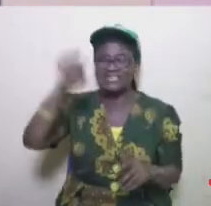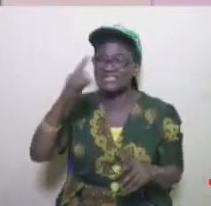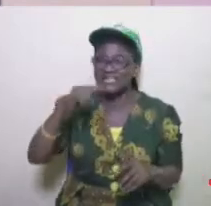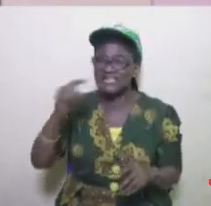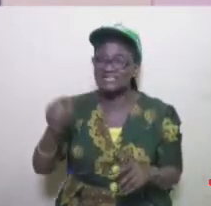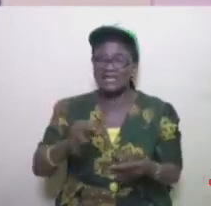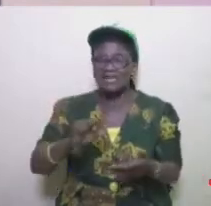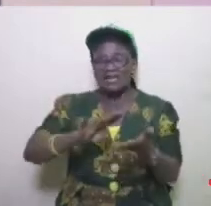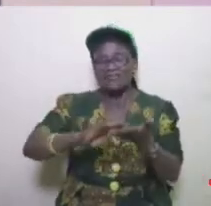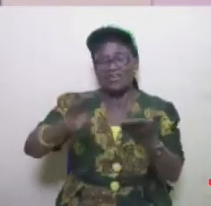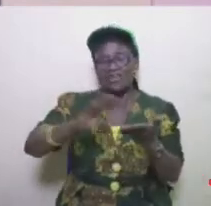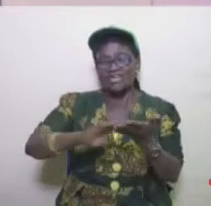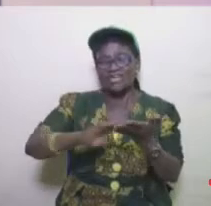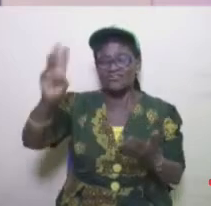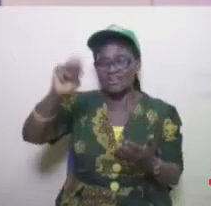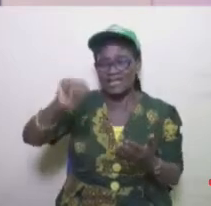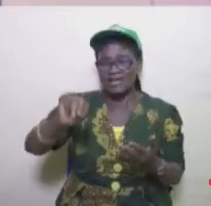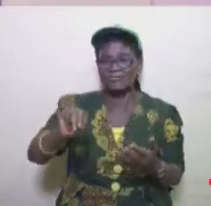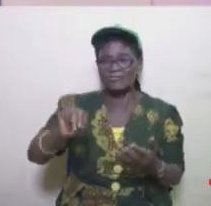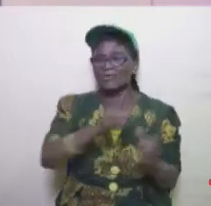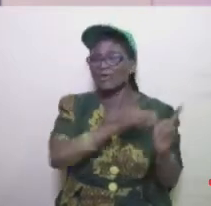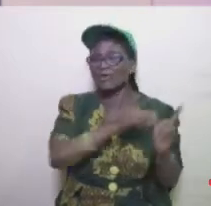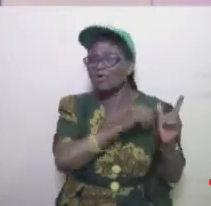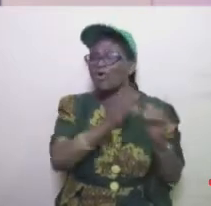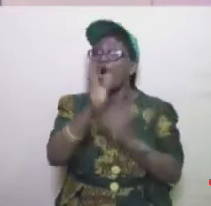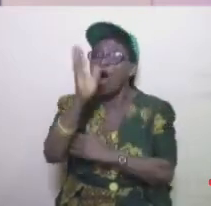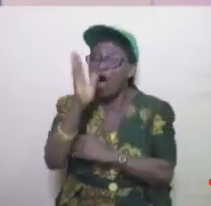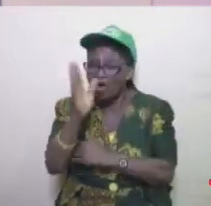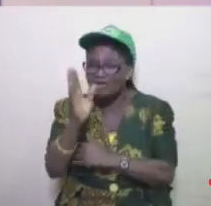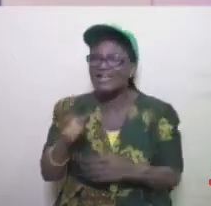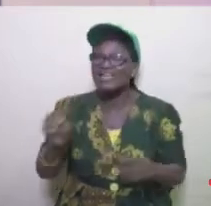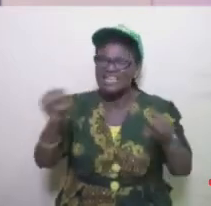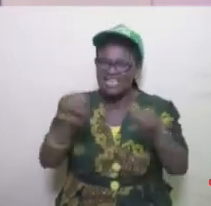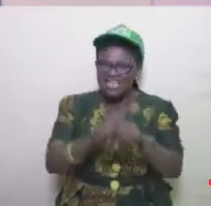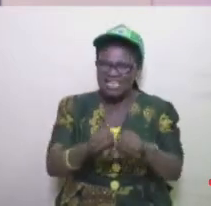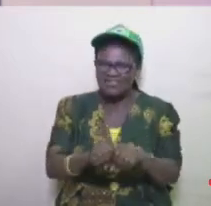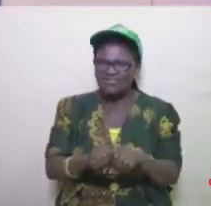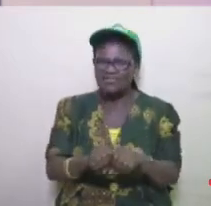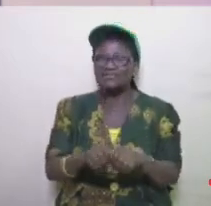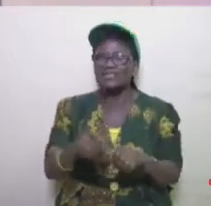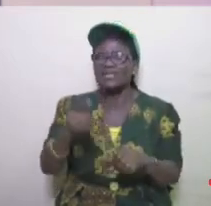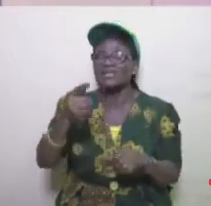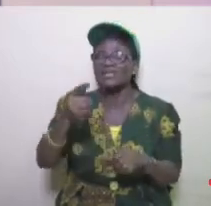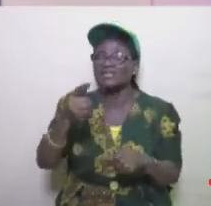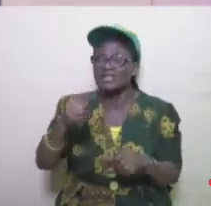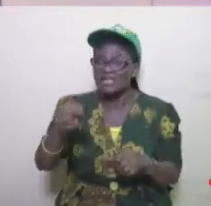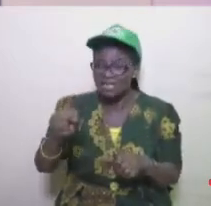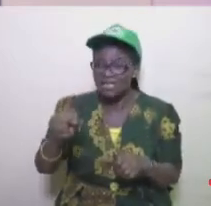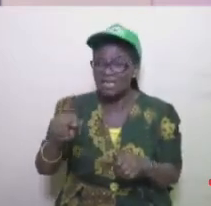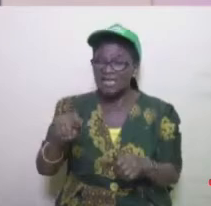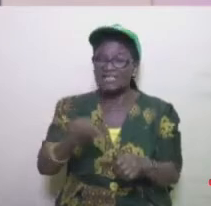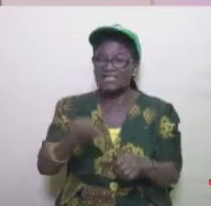I imagine, can I do it? Even the standard the master Jesus raised